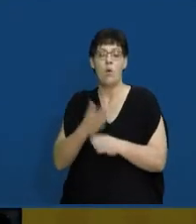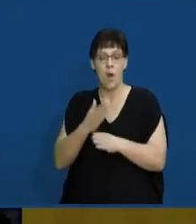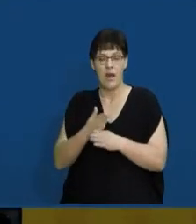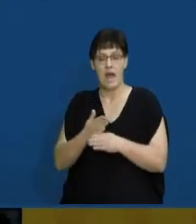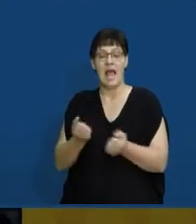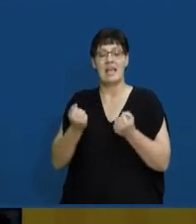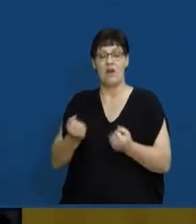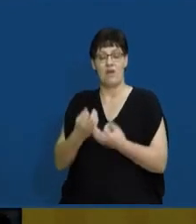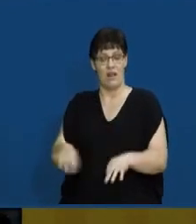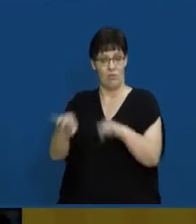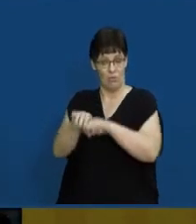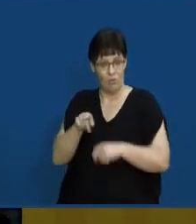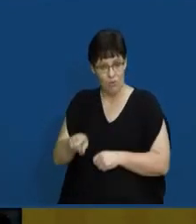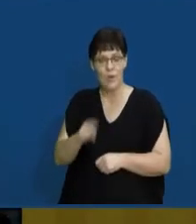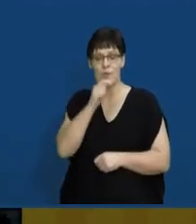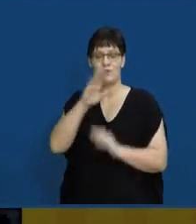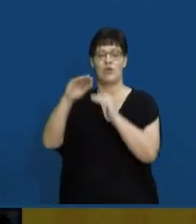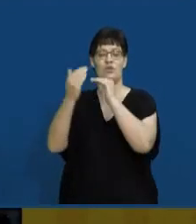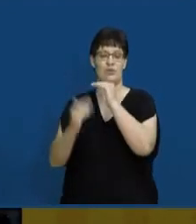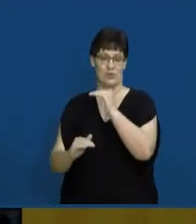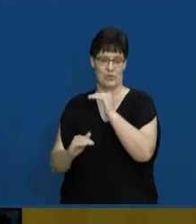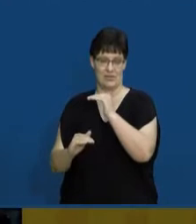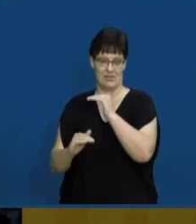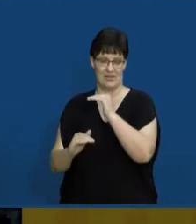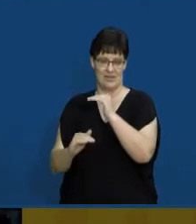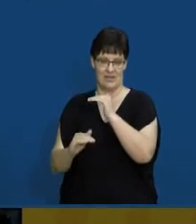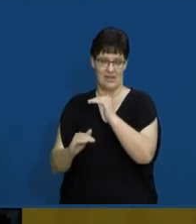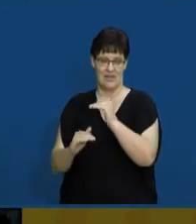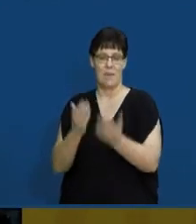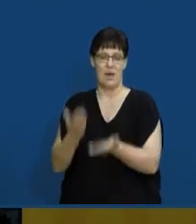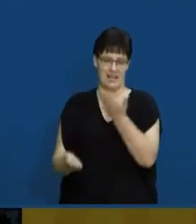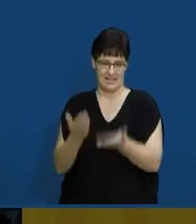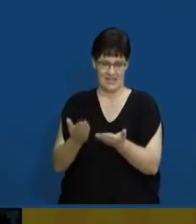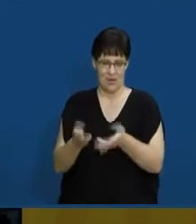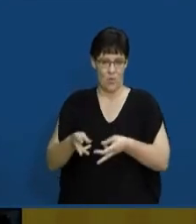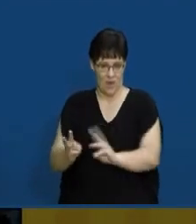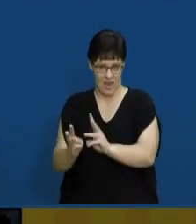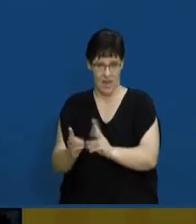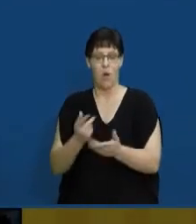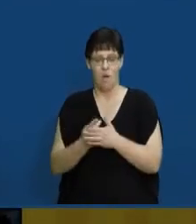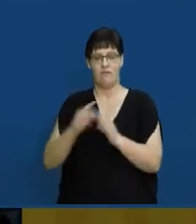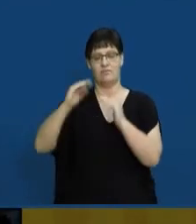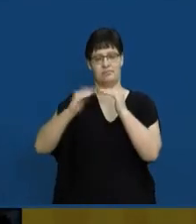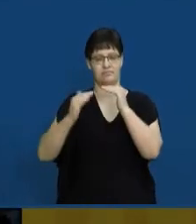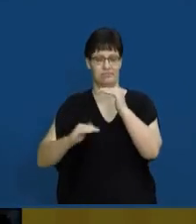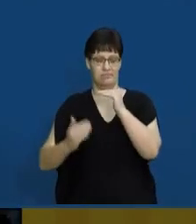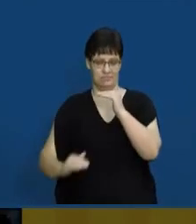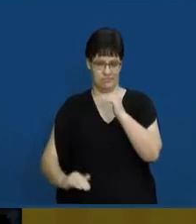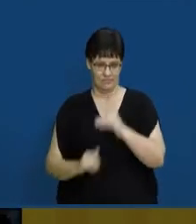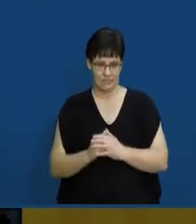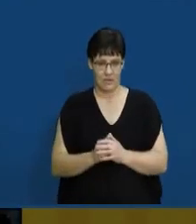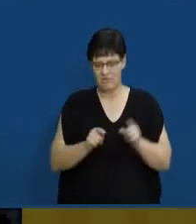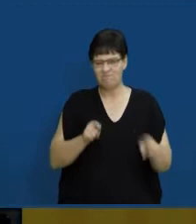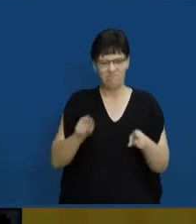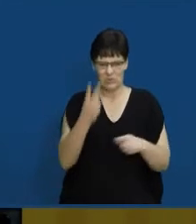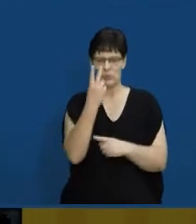carrying value, then you're using the reducing or the diminishing balance method of depreciation. So those are your two